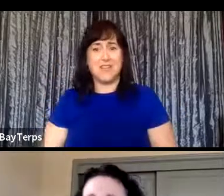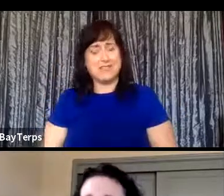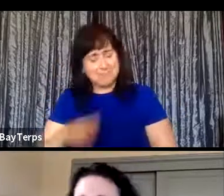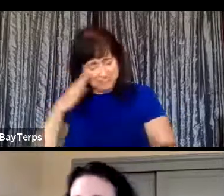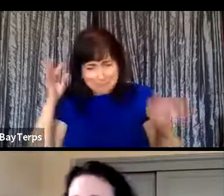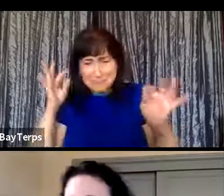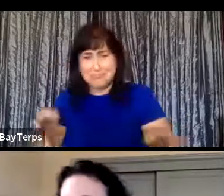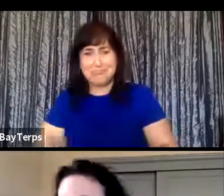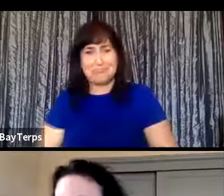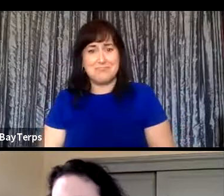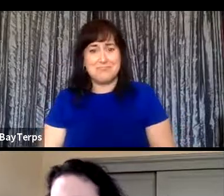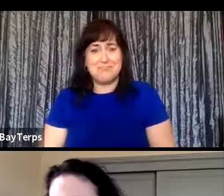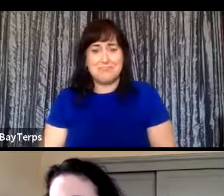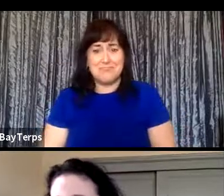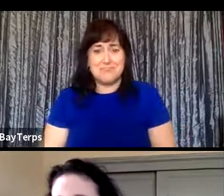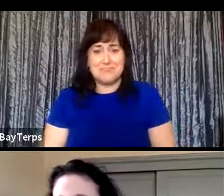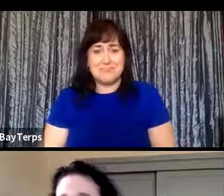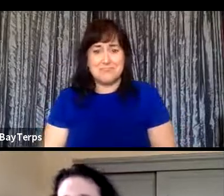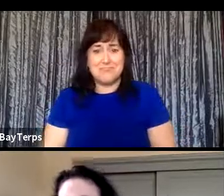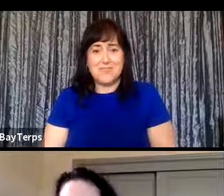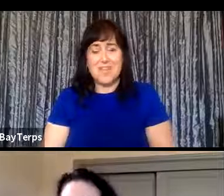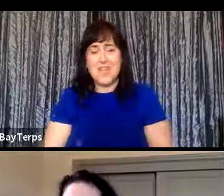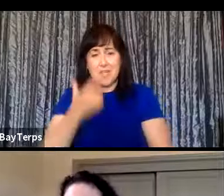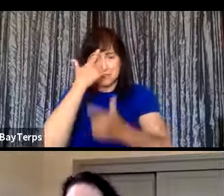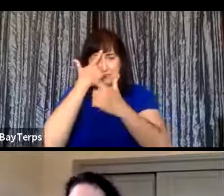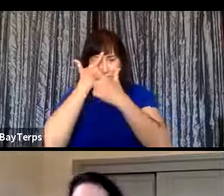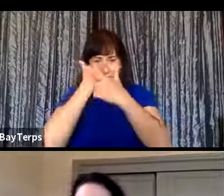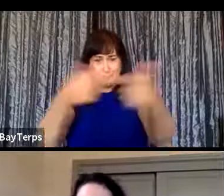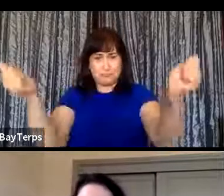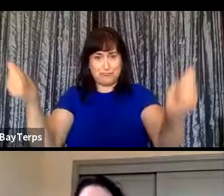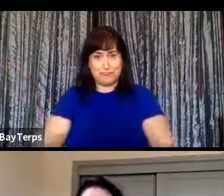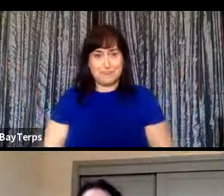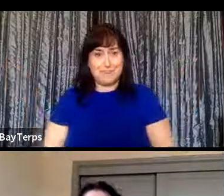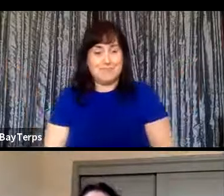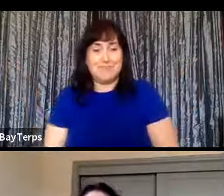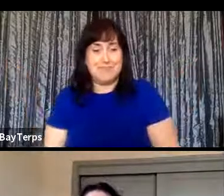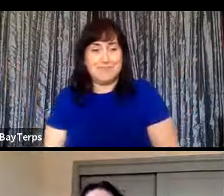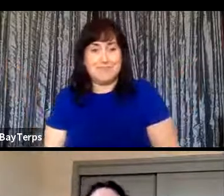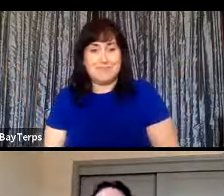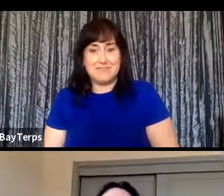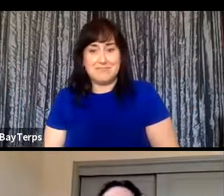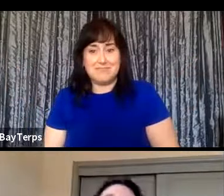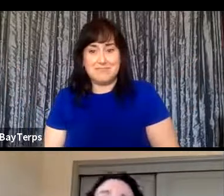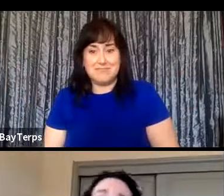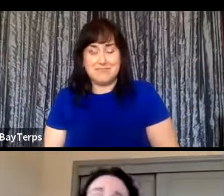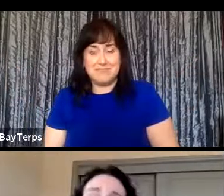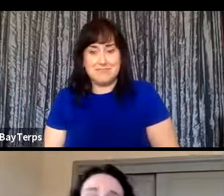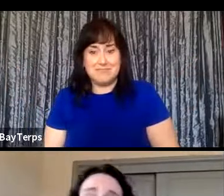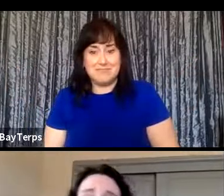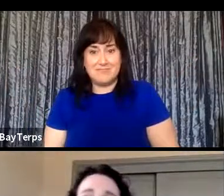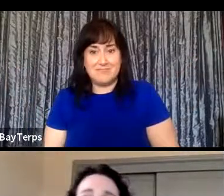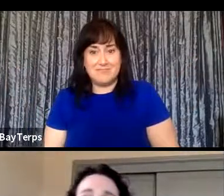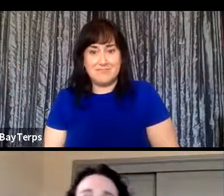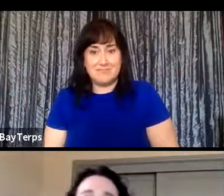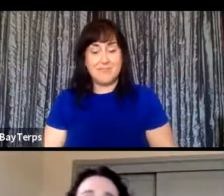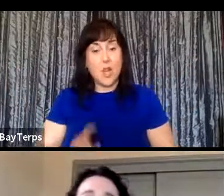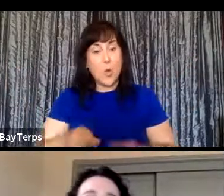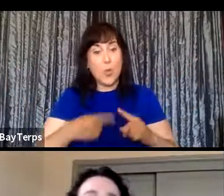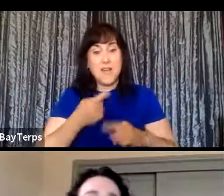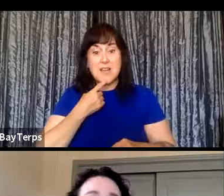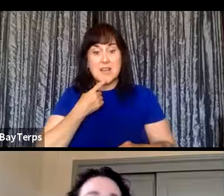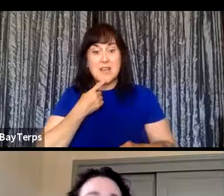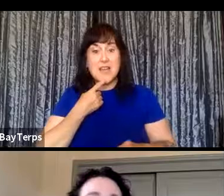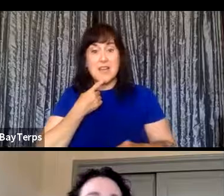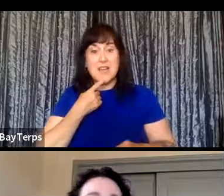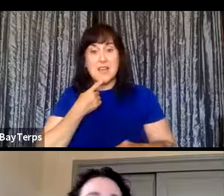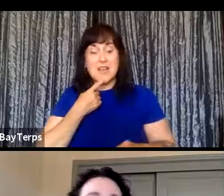absolutely. I'm whatever. It's your shop, okay? And by the way, I just want to make it very clear when I was saying, Charlie, when I